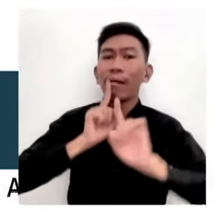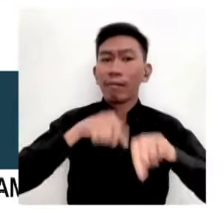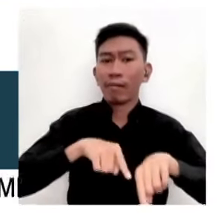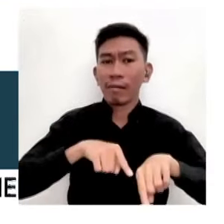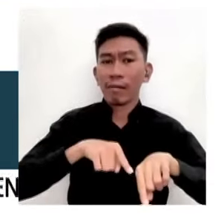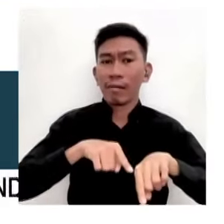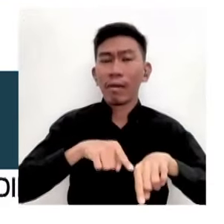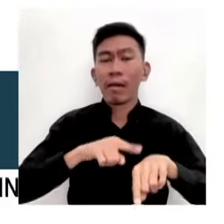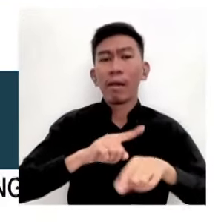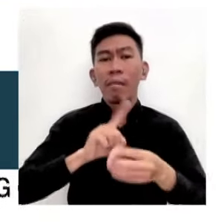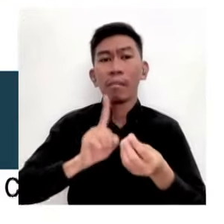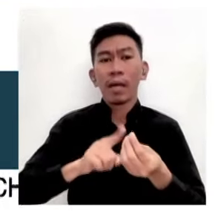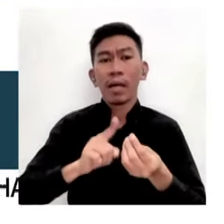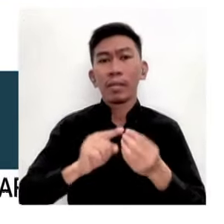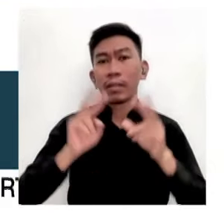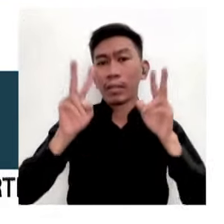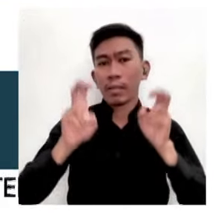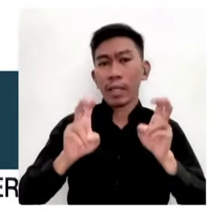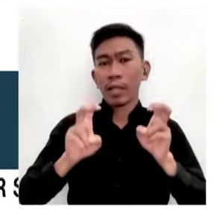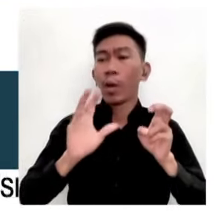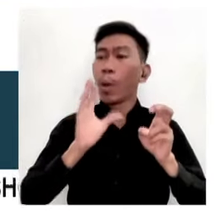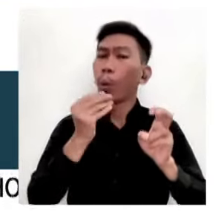regards to the issue of the ownership.